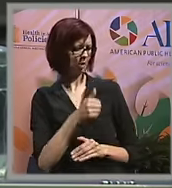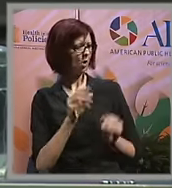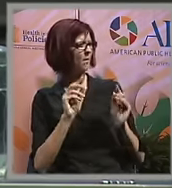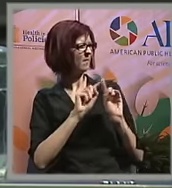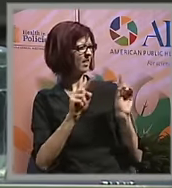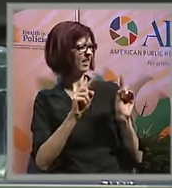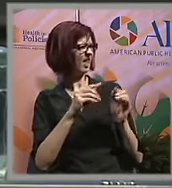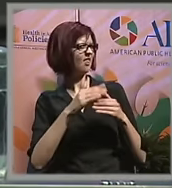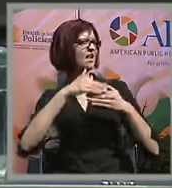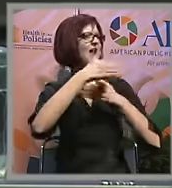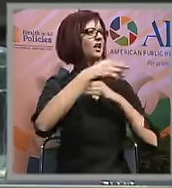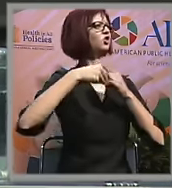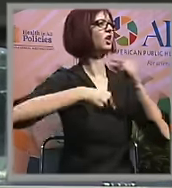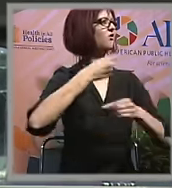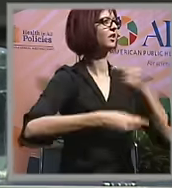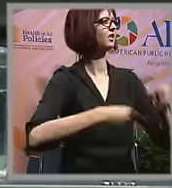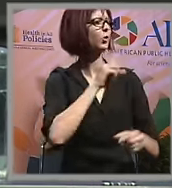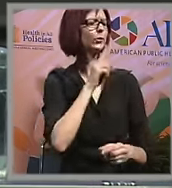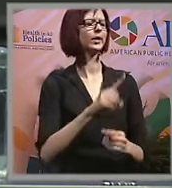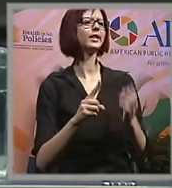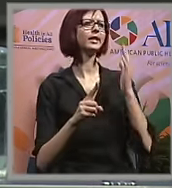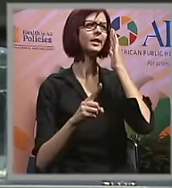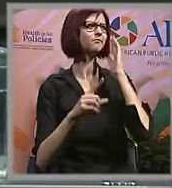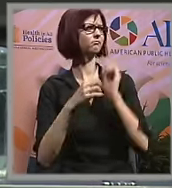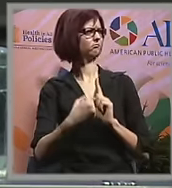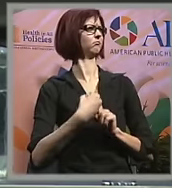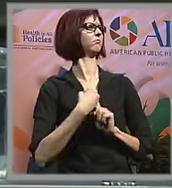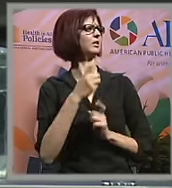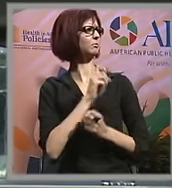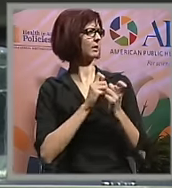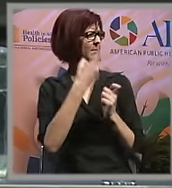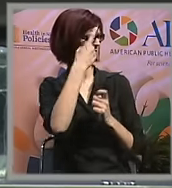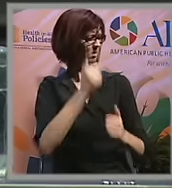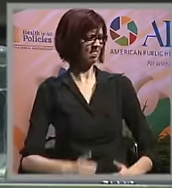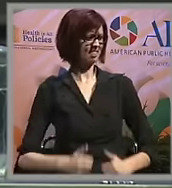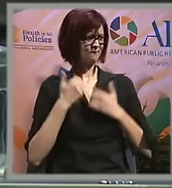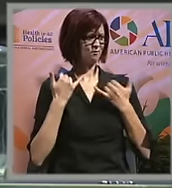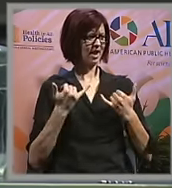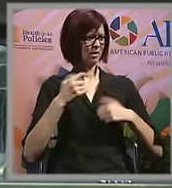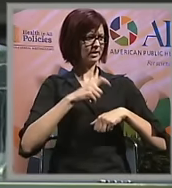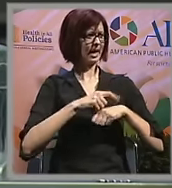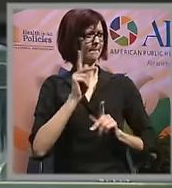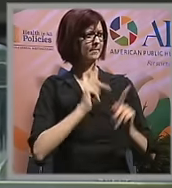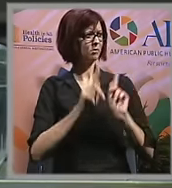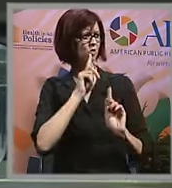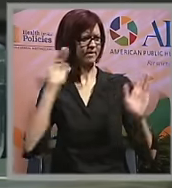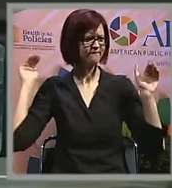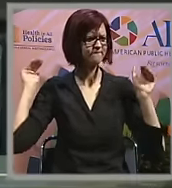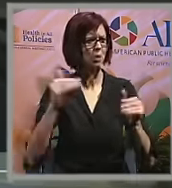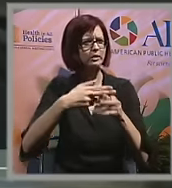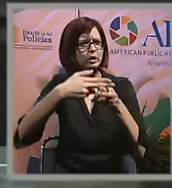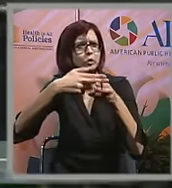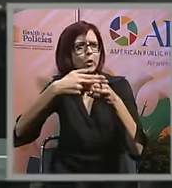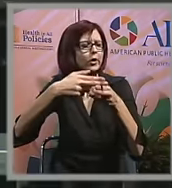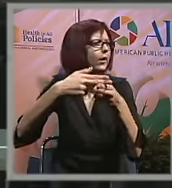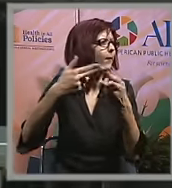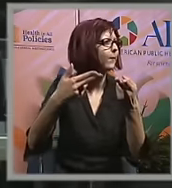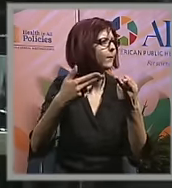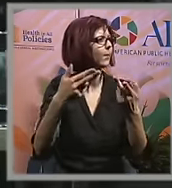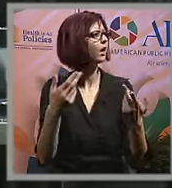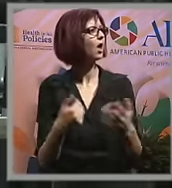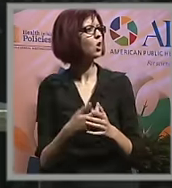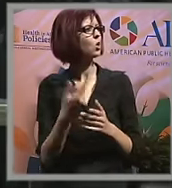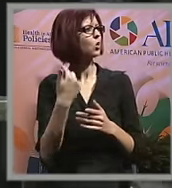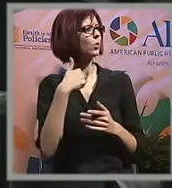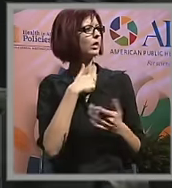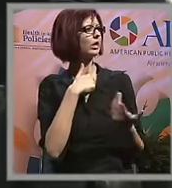next generation. That strikes me in particular because we live in a time where people seem very driven by the short-term. And whether that's, and we see